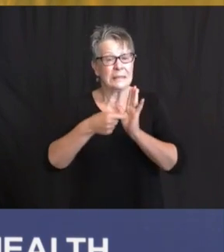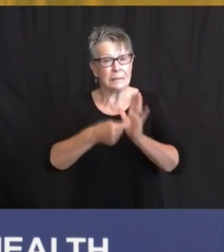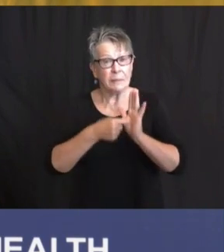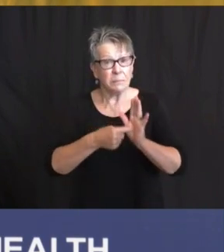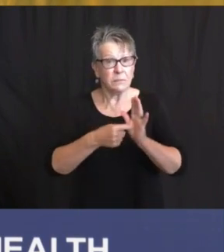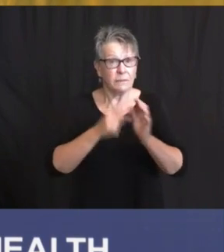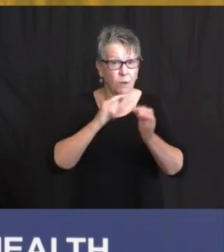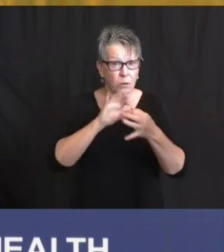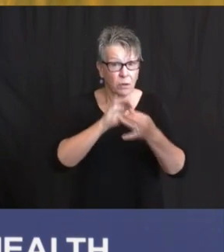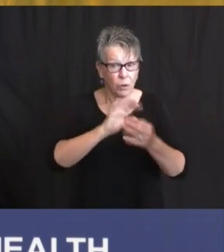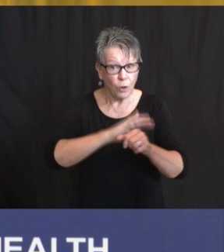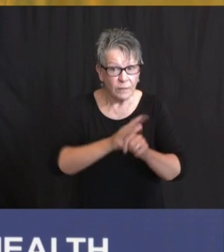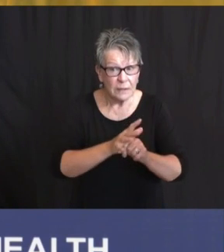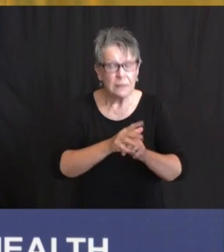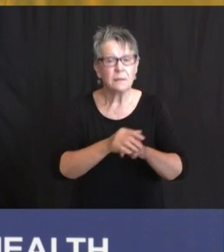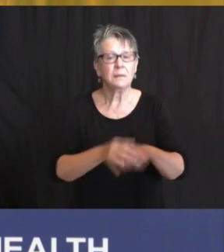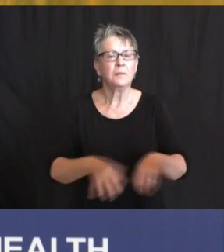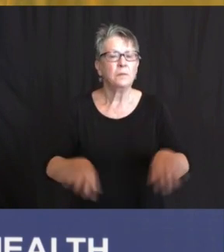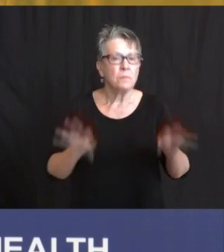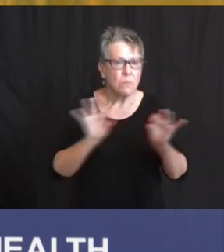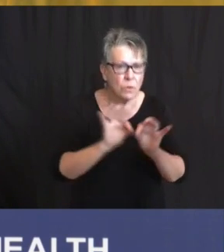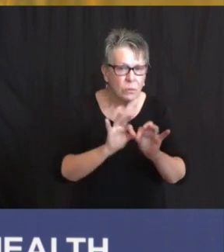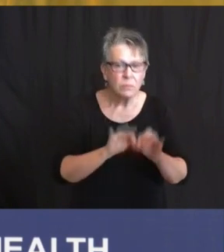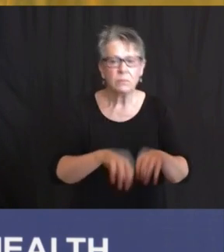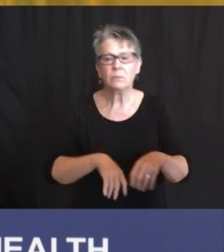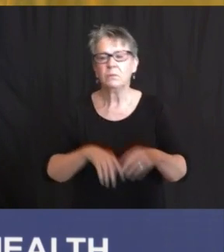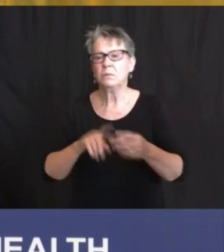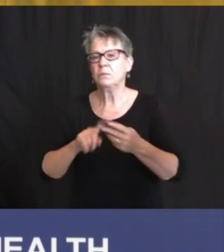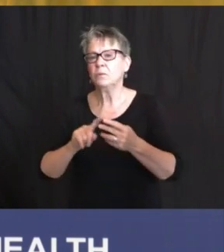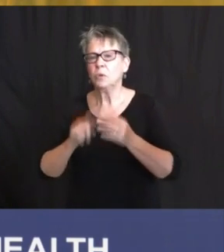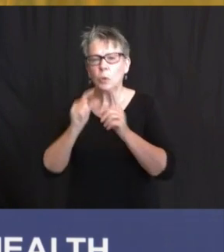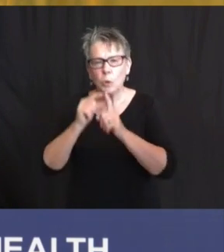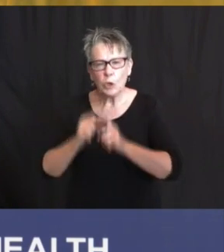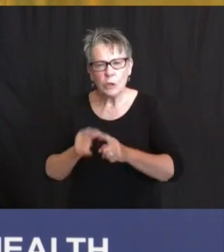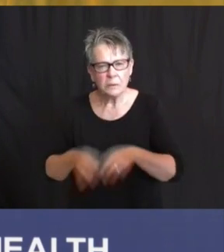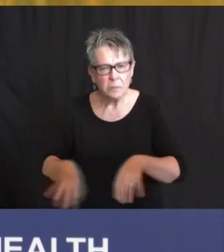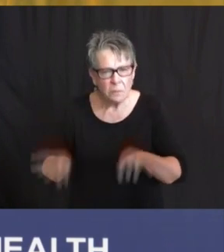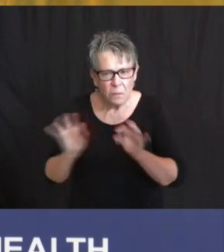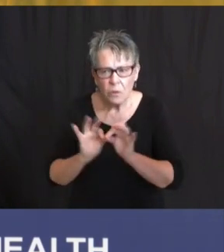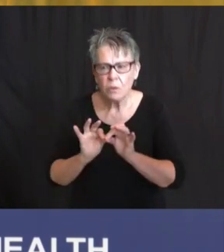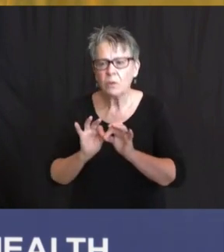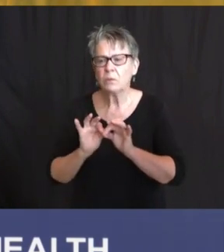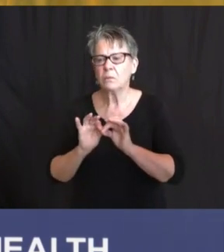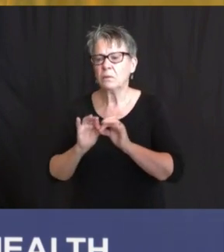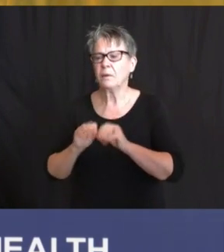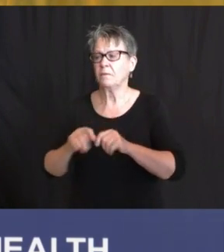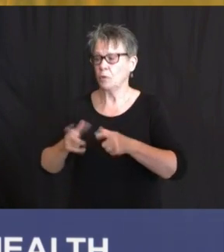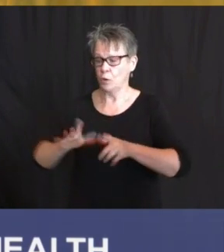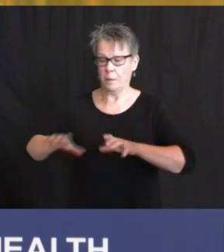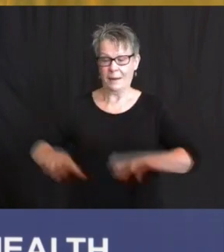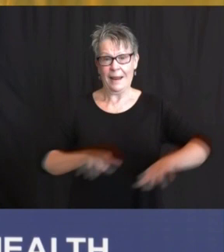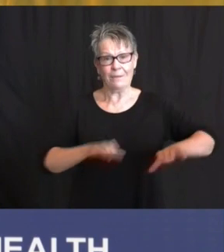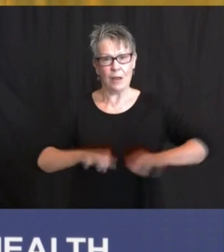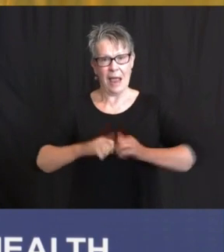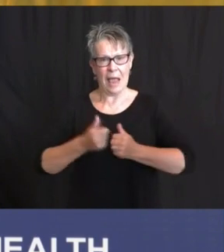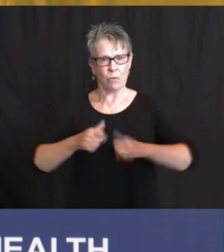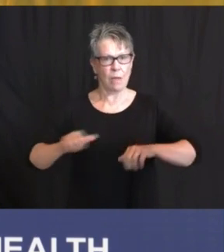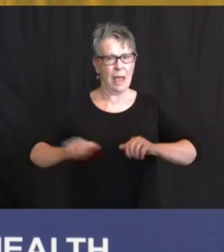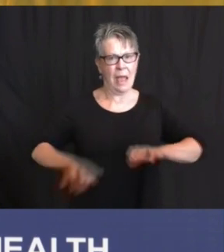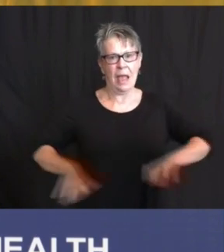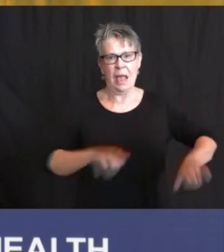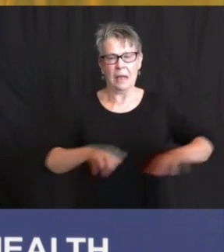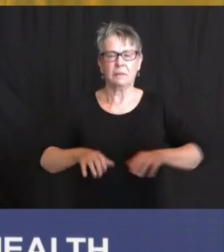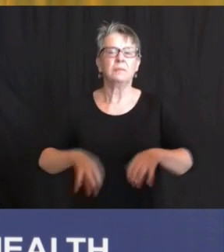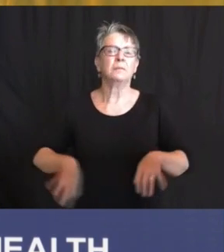schools, my guess is, again, it's early to midweek. We'll give you the guidance, Matt, but my guess is that there'll be, in many respects,